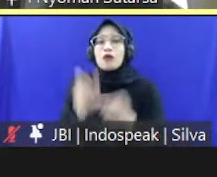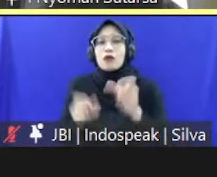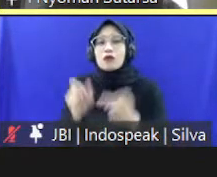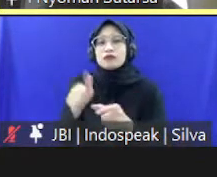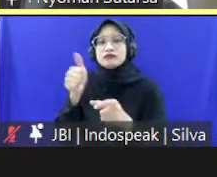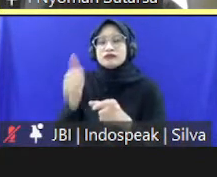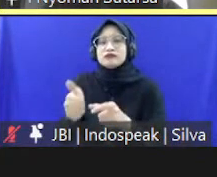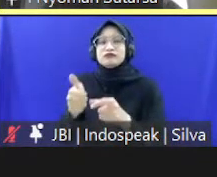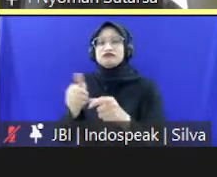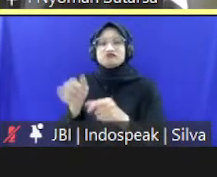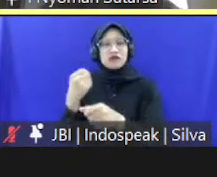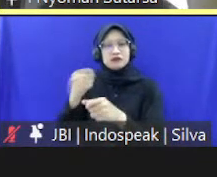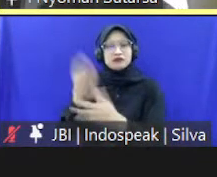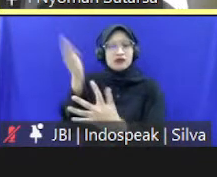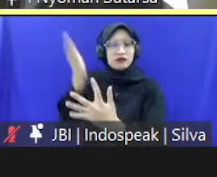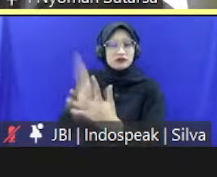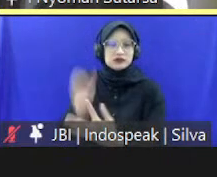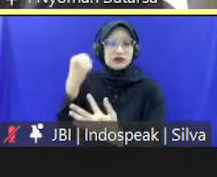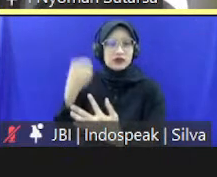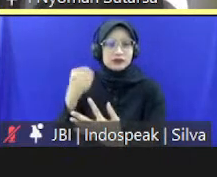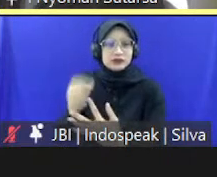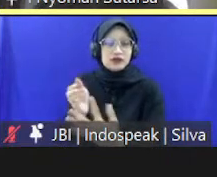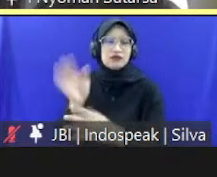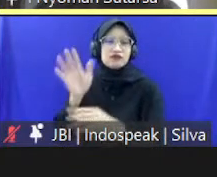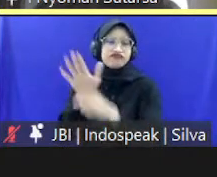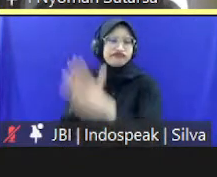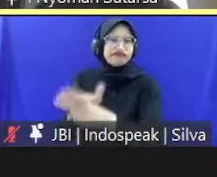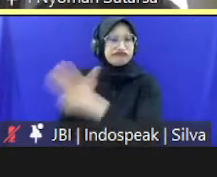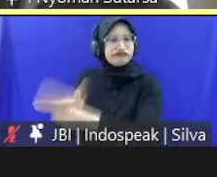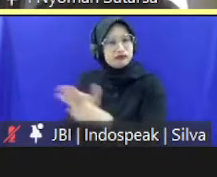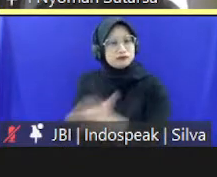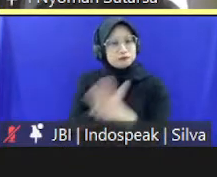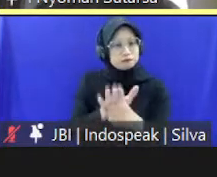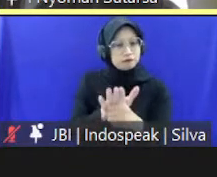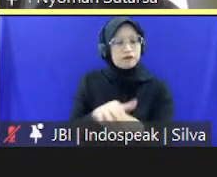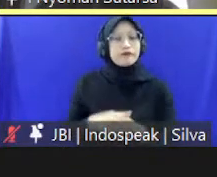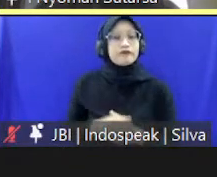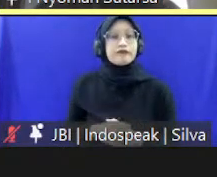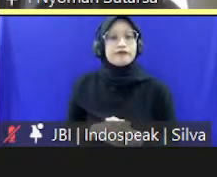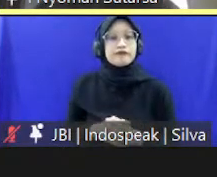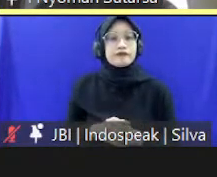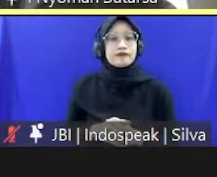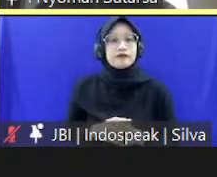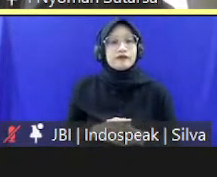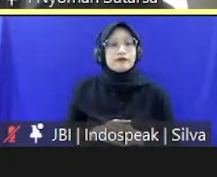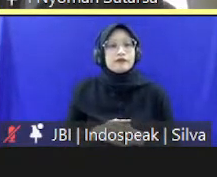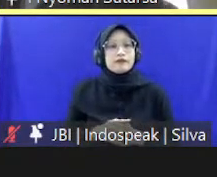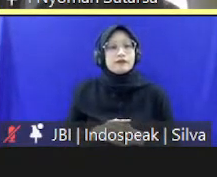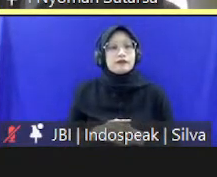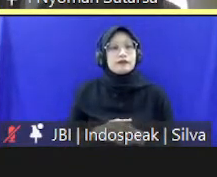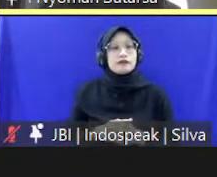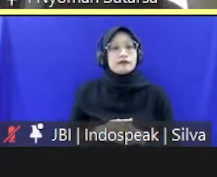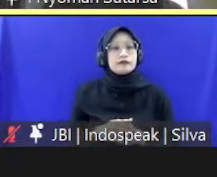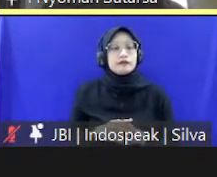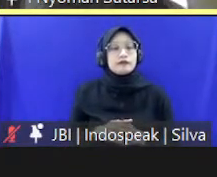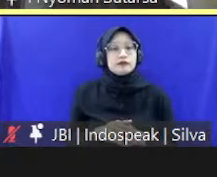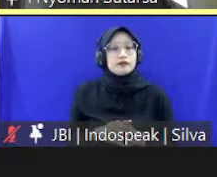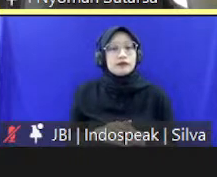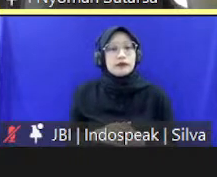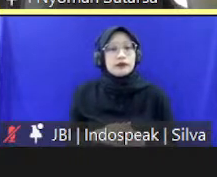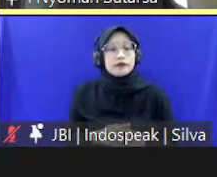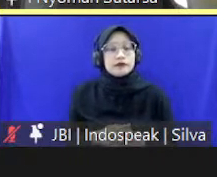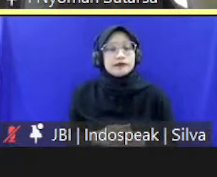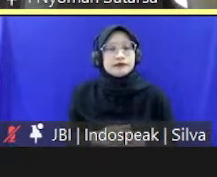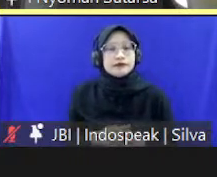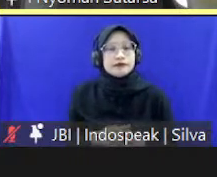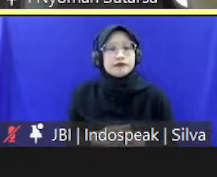must be reoriented to reflect this intersectionality that links individual experience and the broader structural